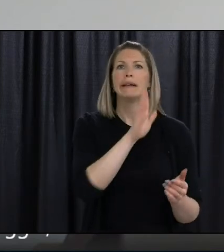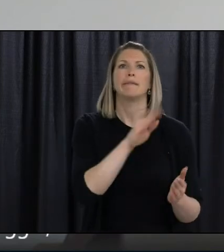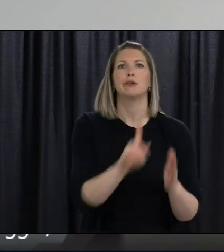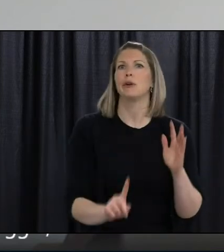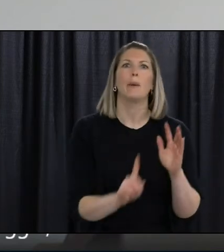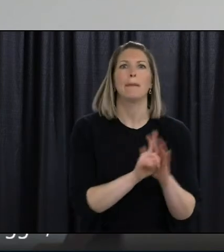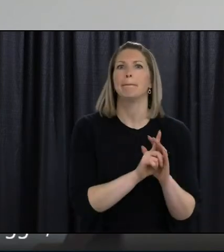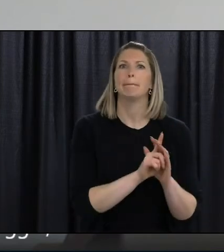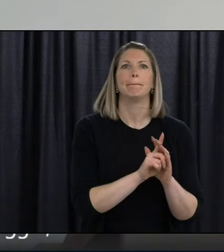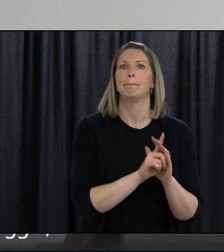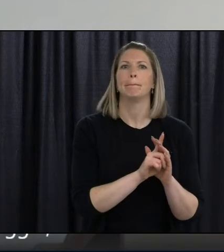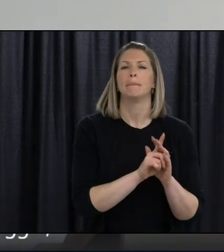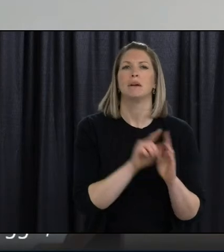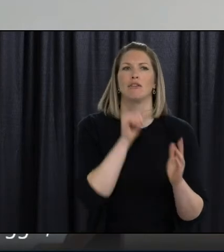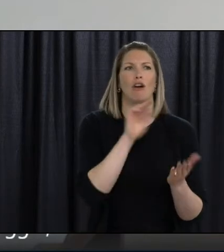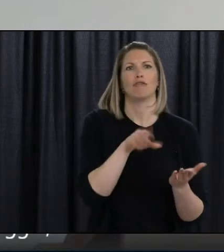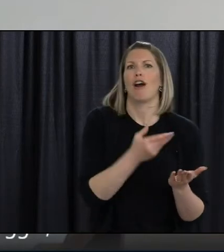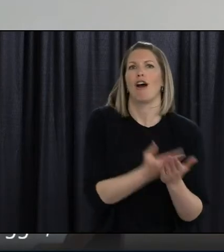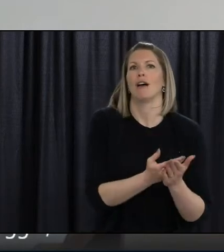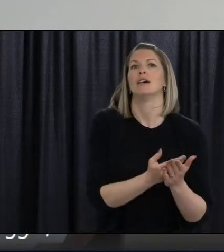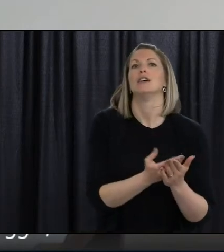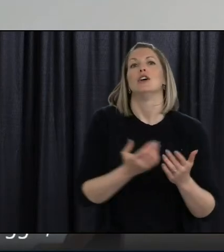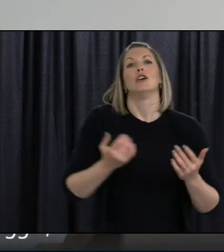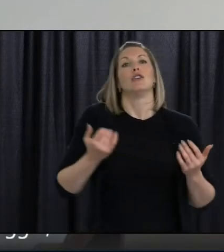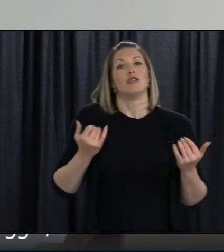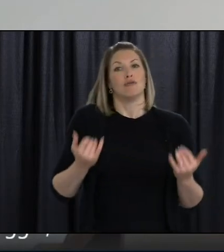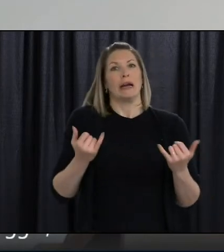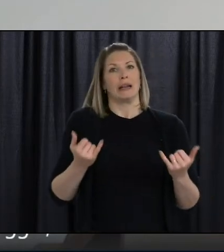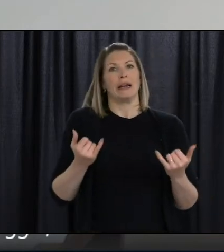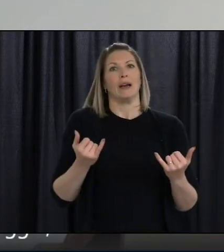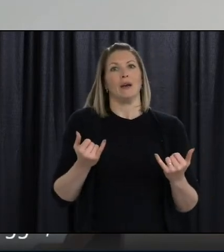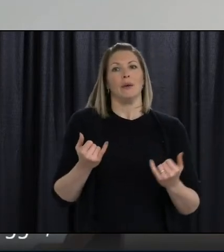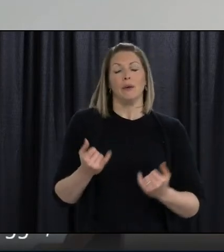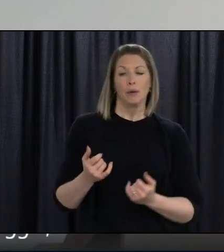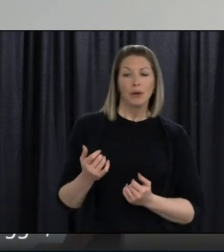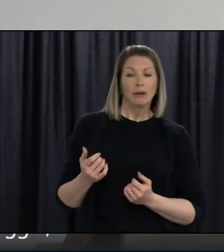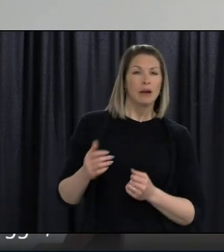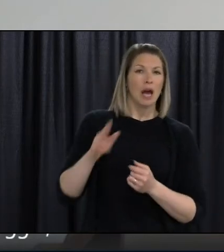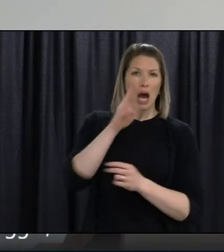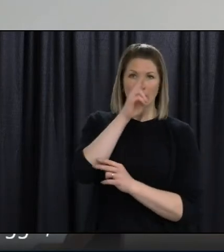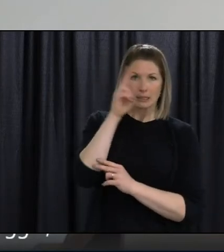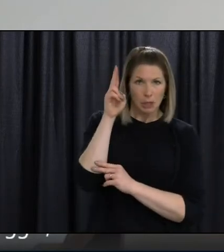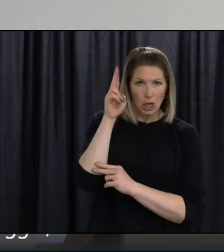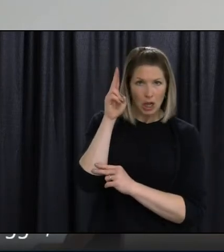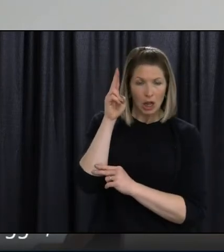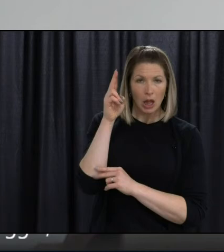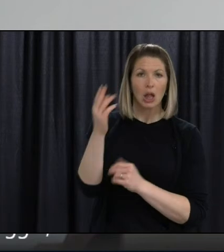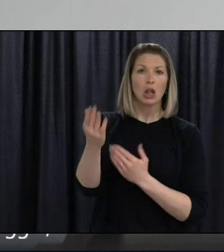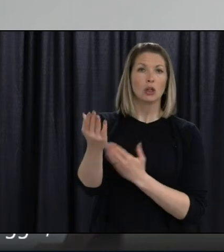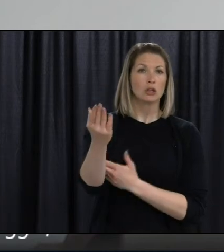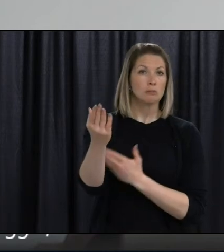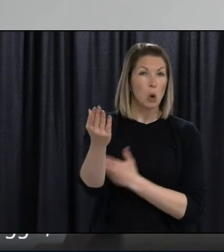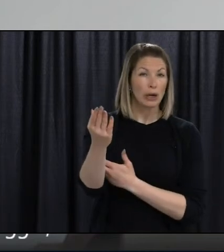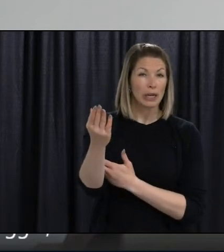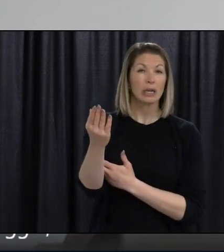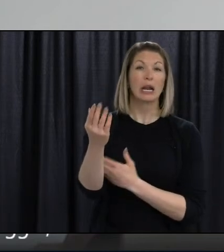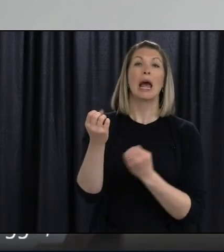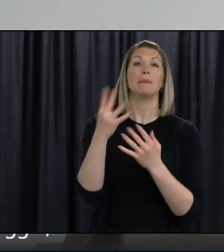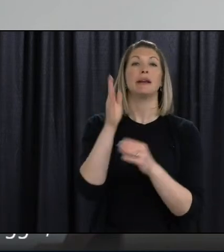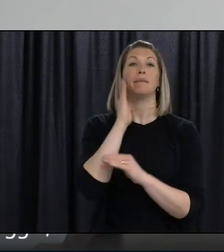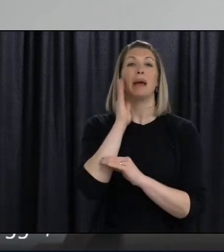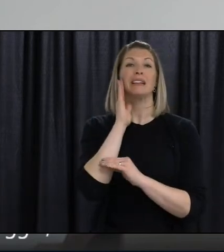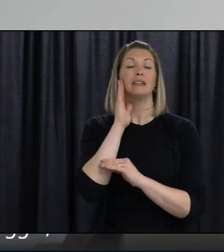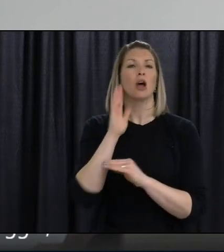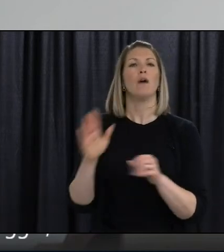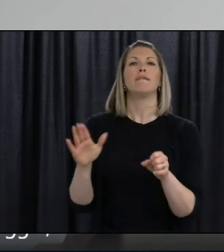beds. The RHAs would feel comfortable with a 75% occupancy rate. As of this morning, it is 62%.